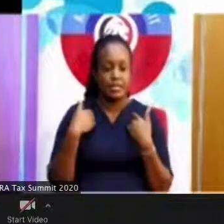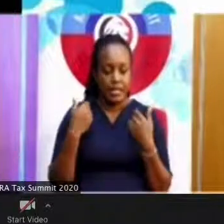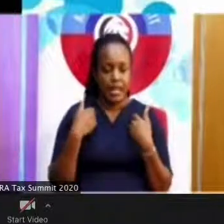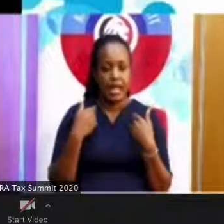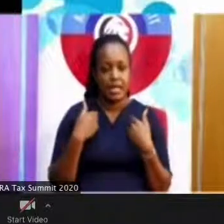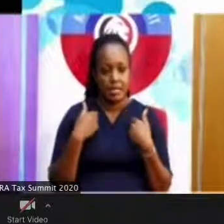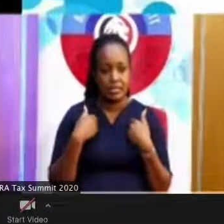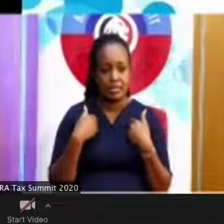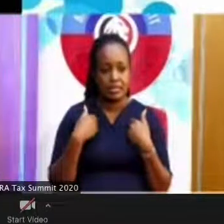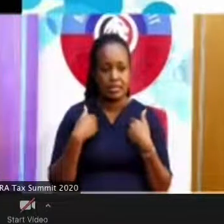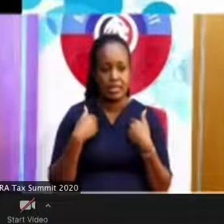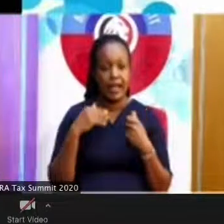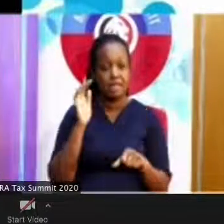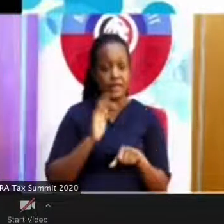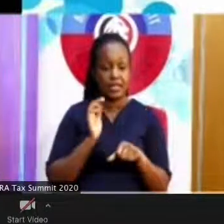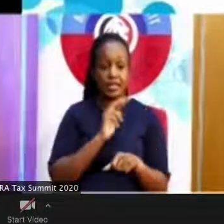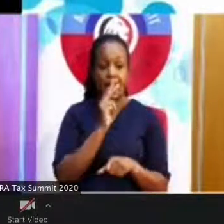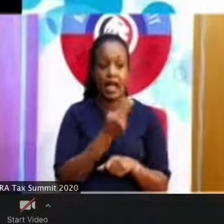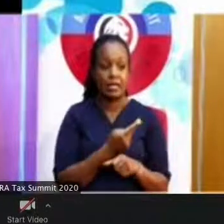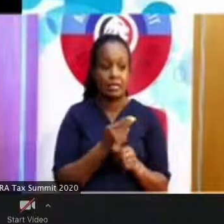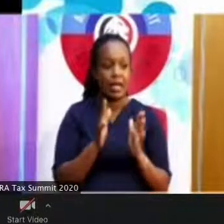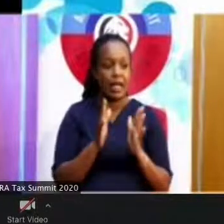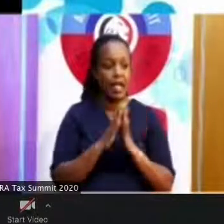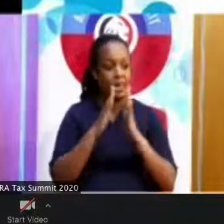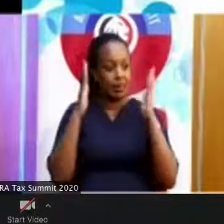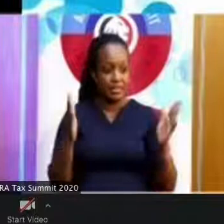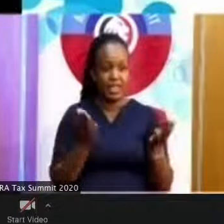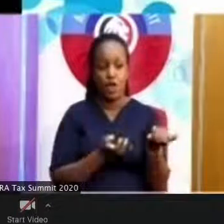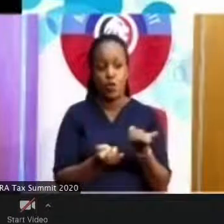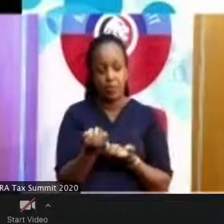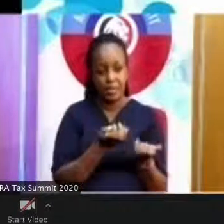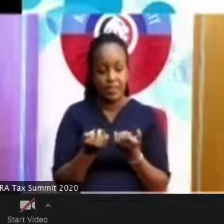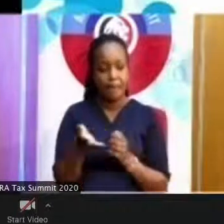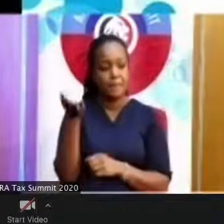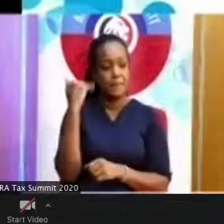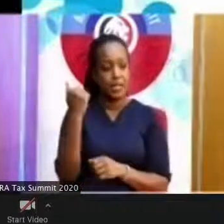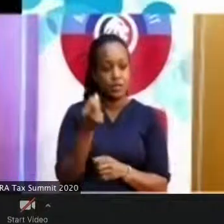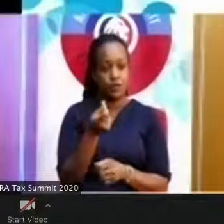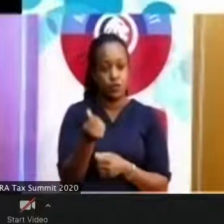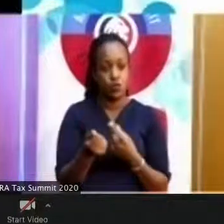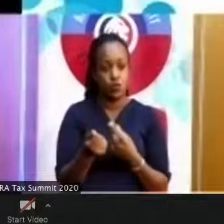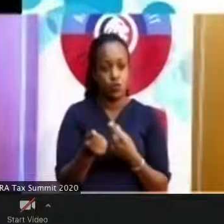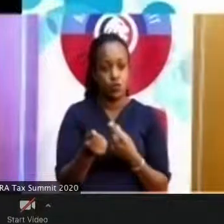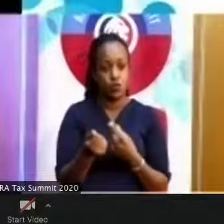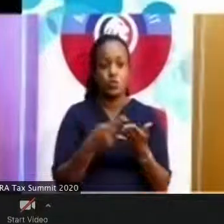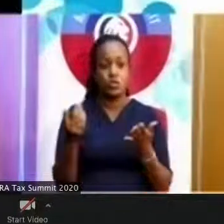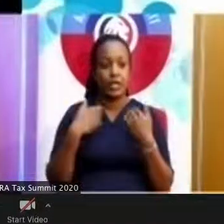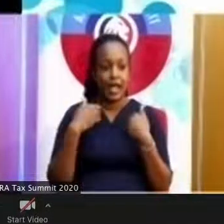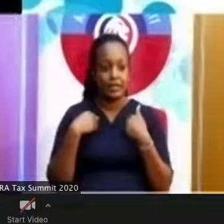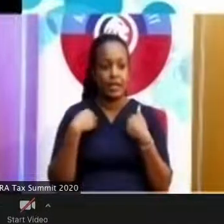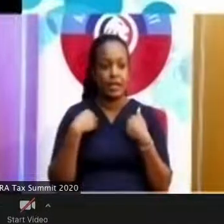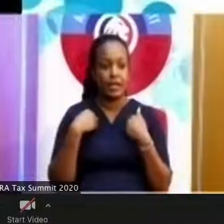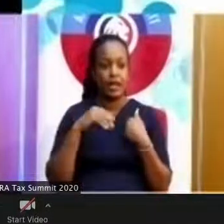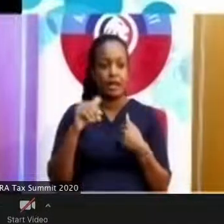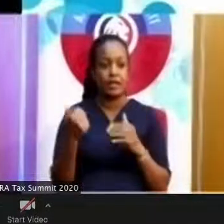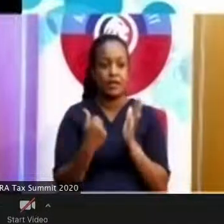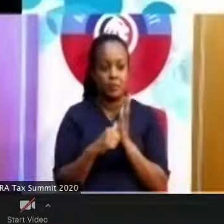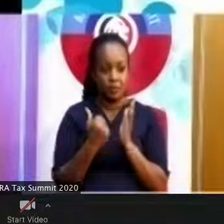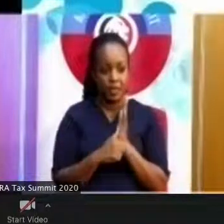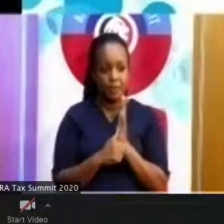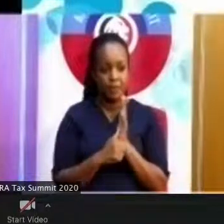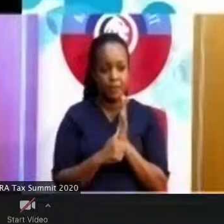economically. I mean, in the past few weeks, we have also had another problem with